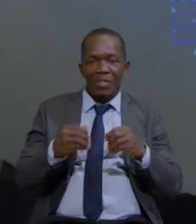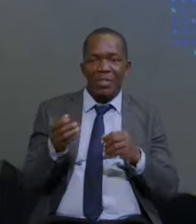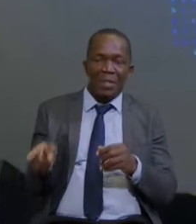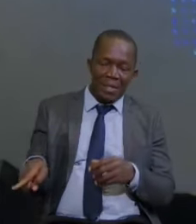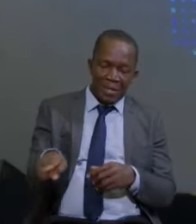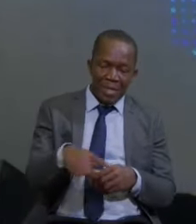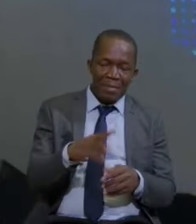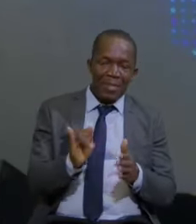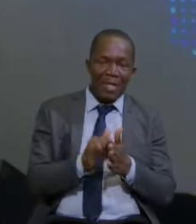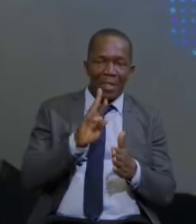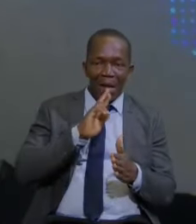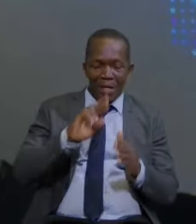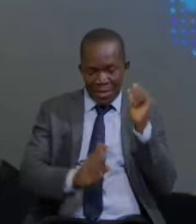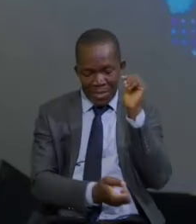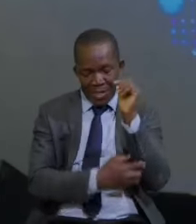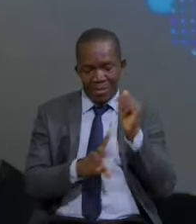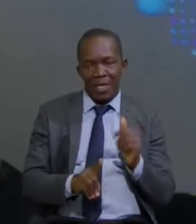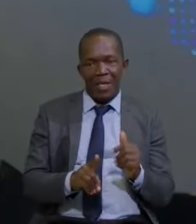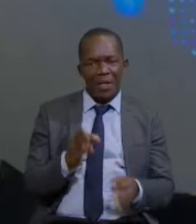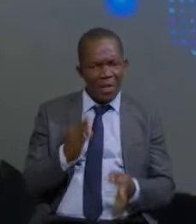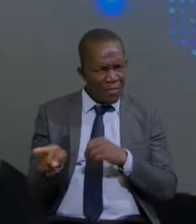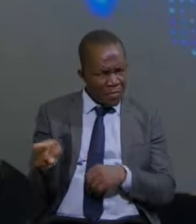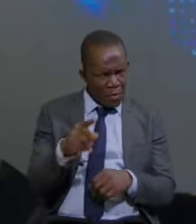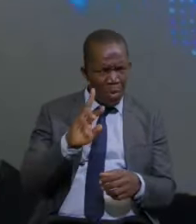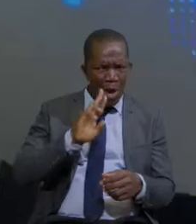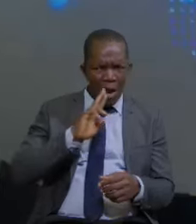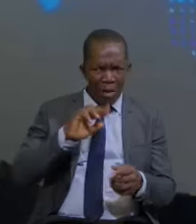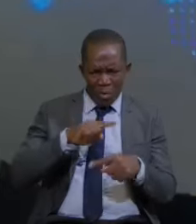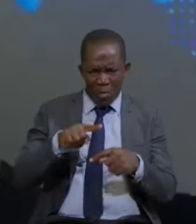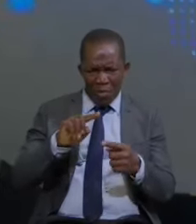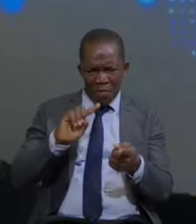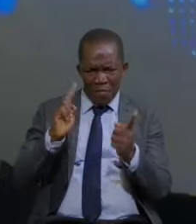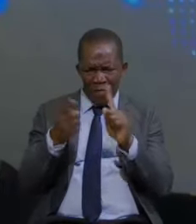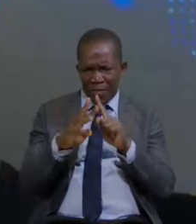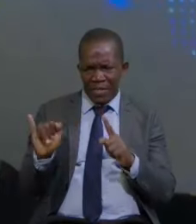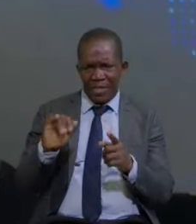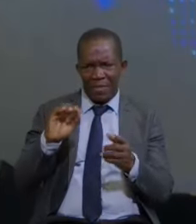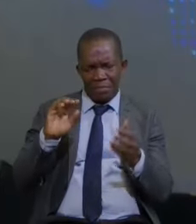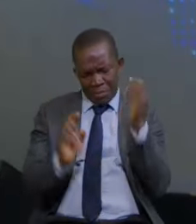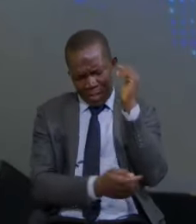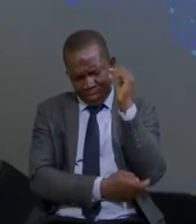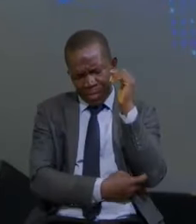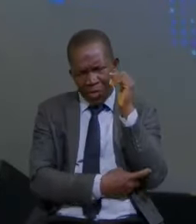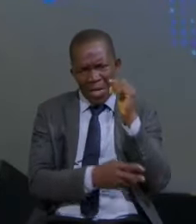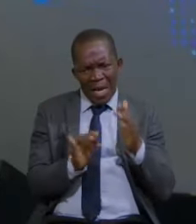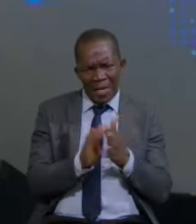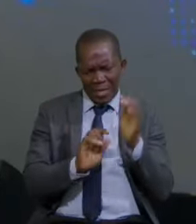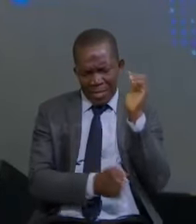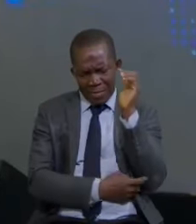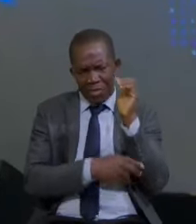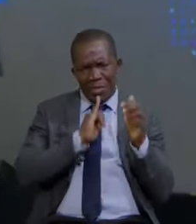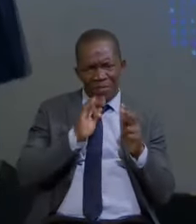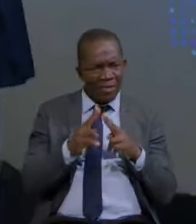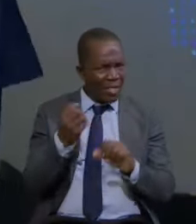and a temptation appears irresistible. Christ is there by your side. You're a child of God, and